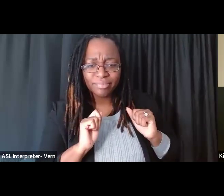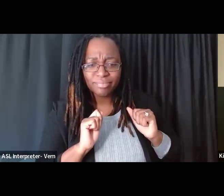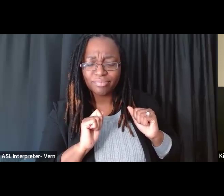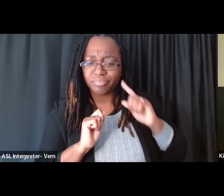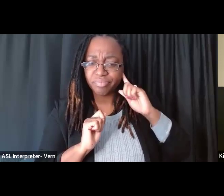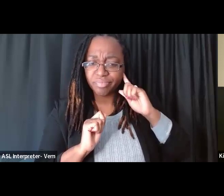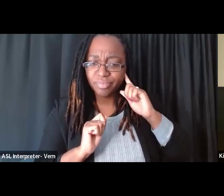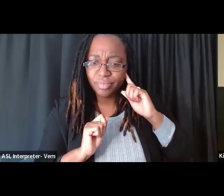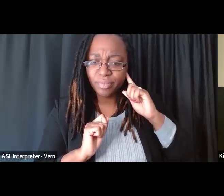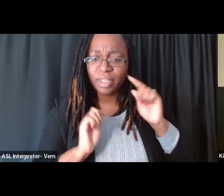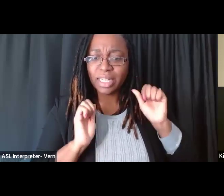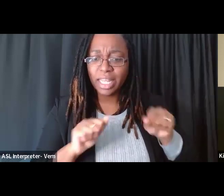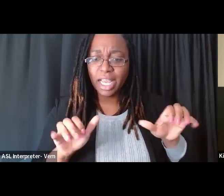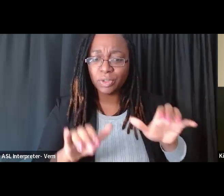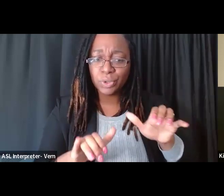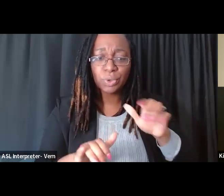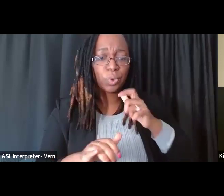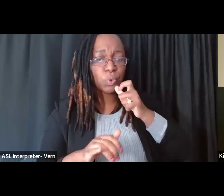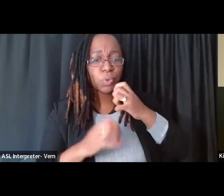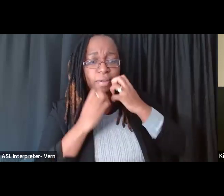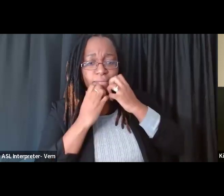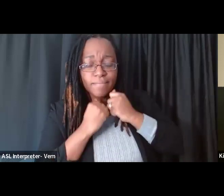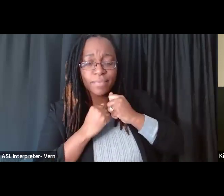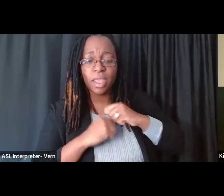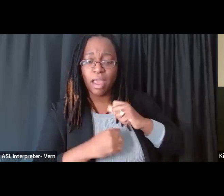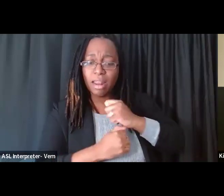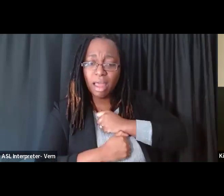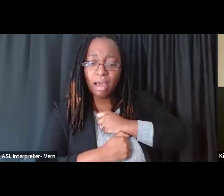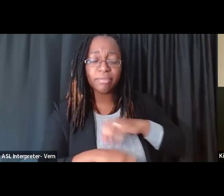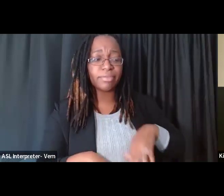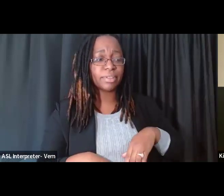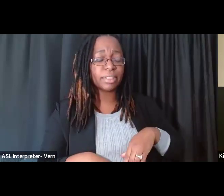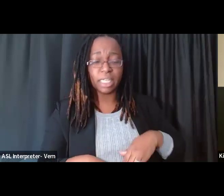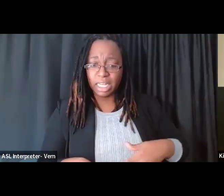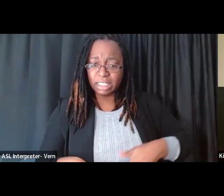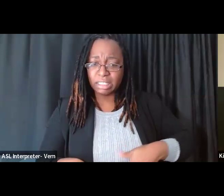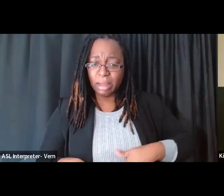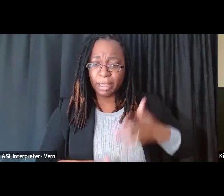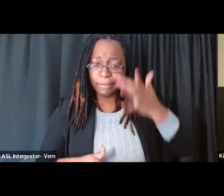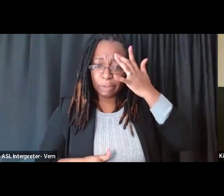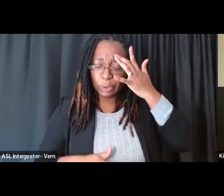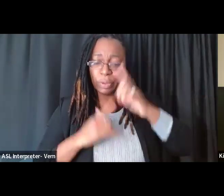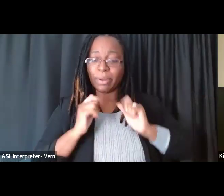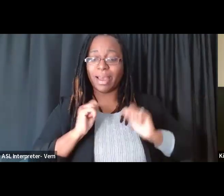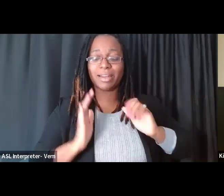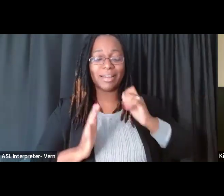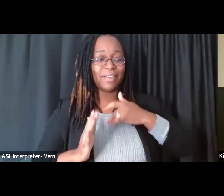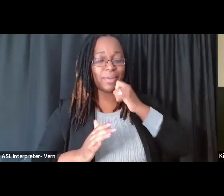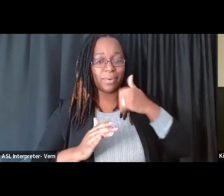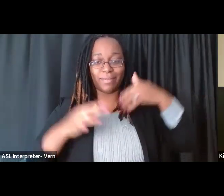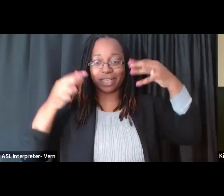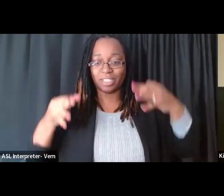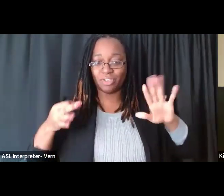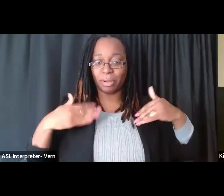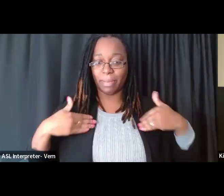duress. They perform with loved ones in the hospital. They perform with the stomach flu. Actors often feel like they don't have autonomy over their bodies and